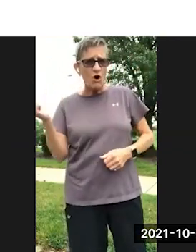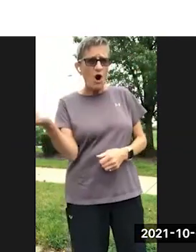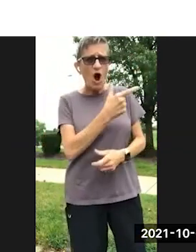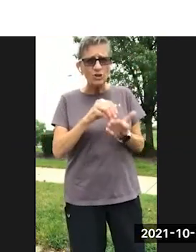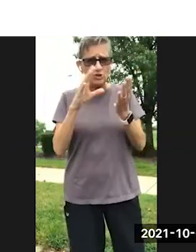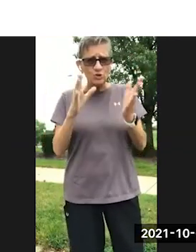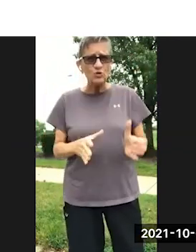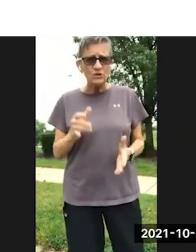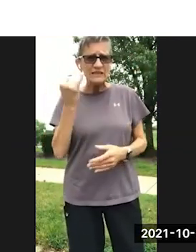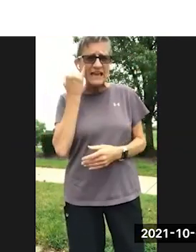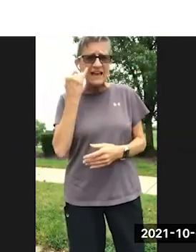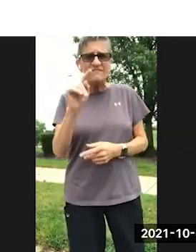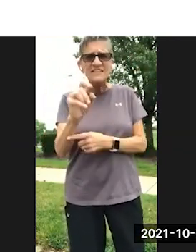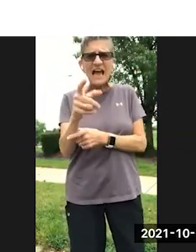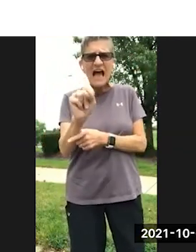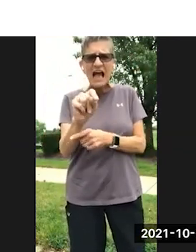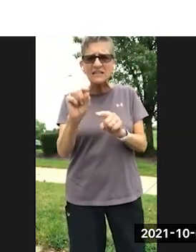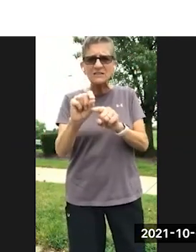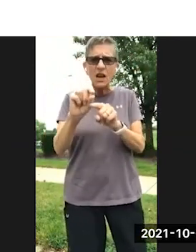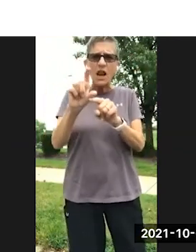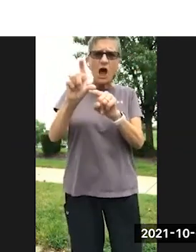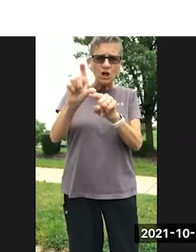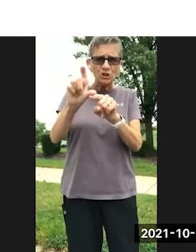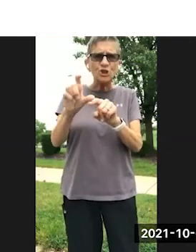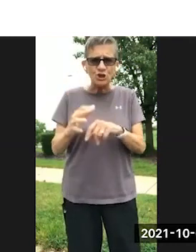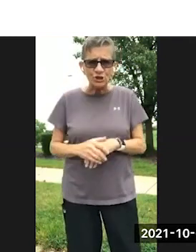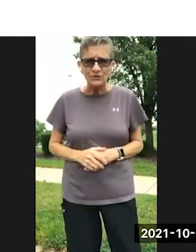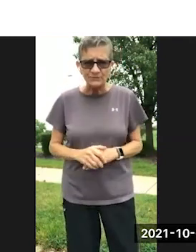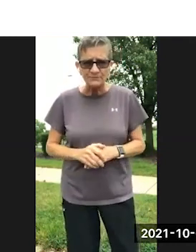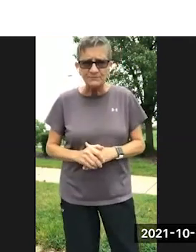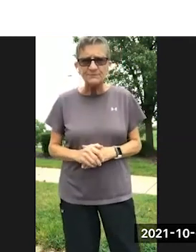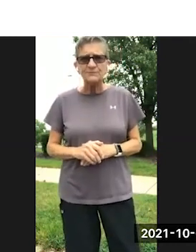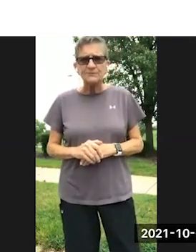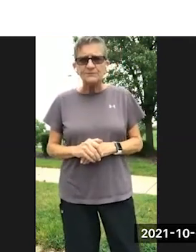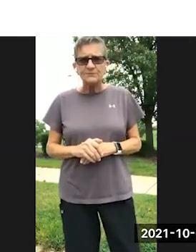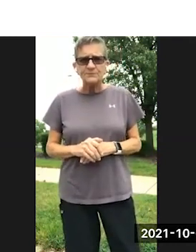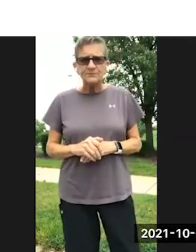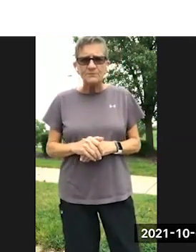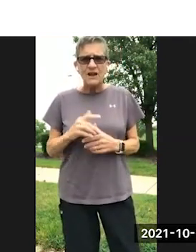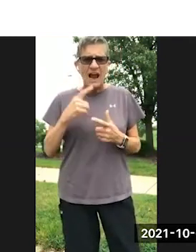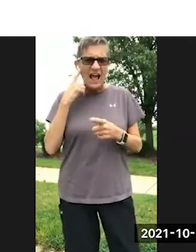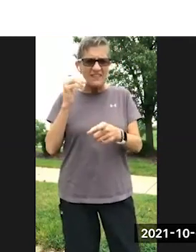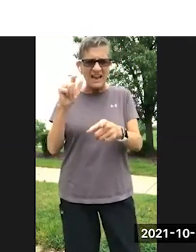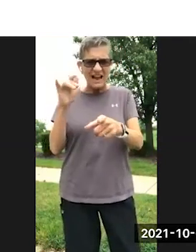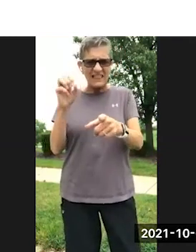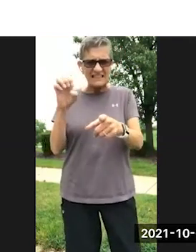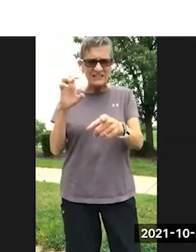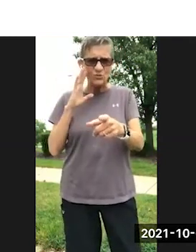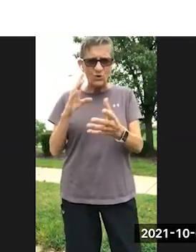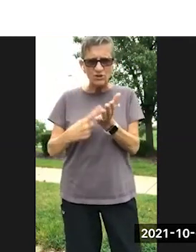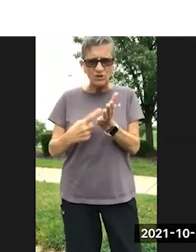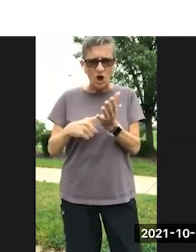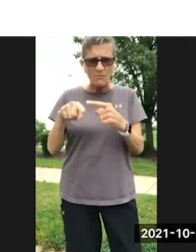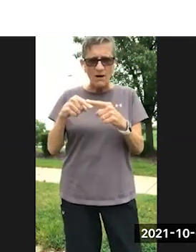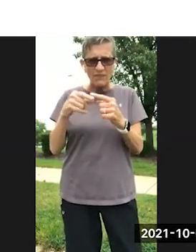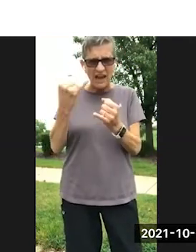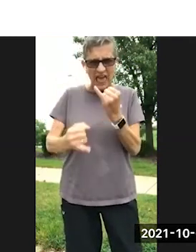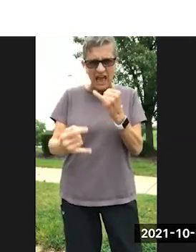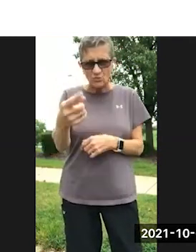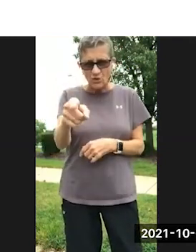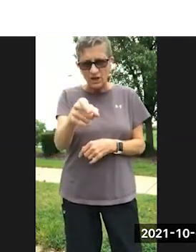text could be made larger. And then I think Elise is going to talk about the last point.